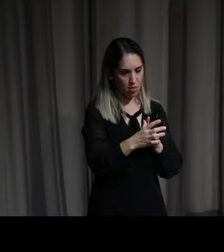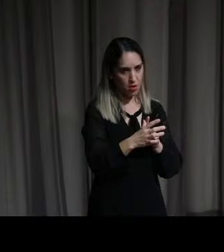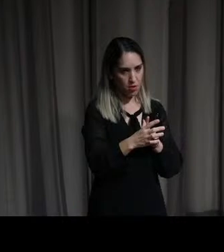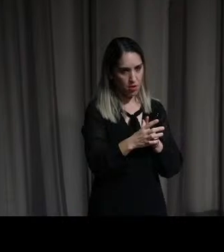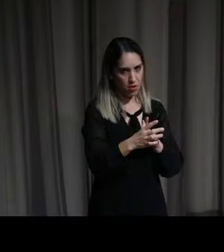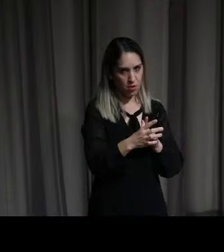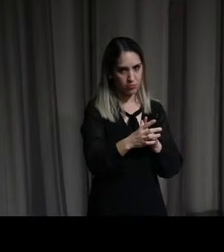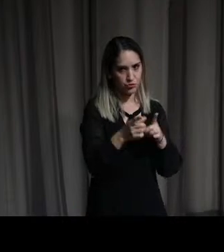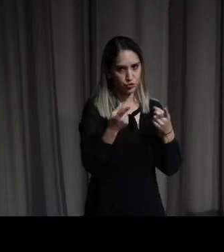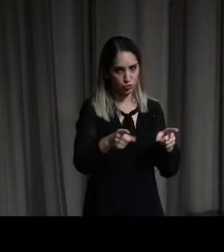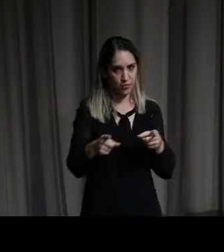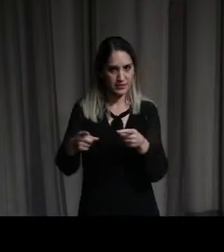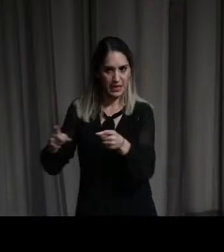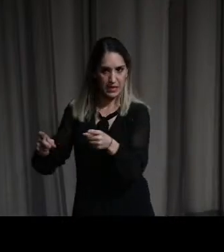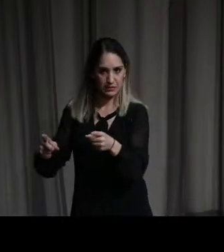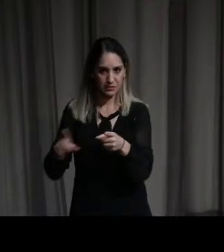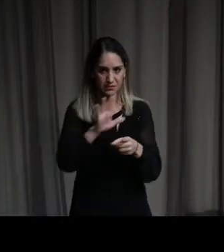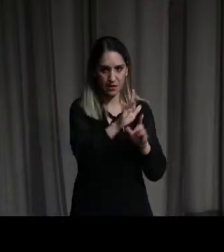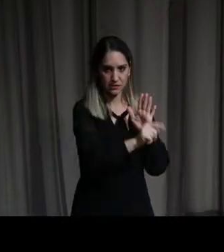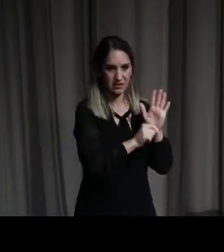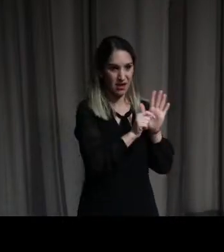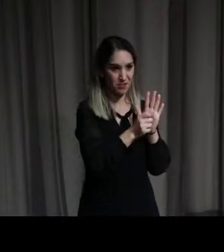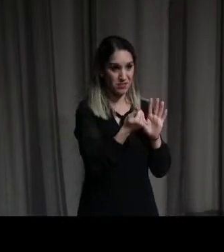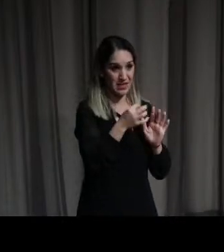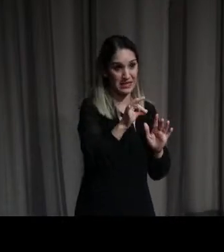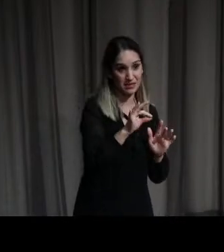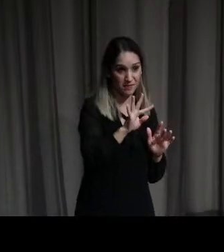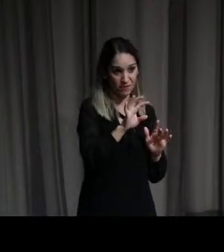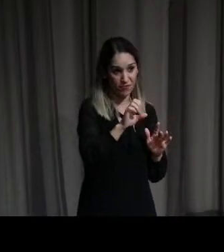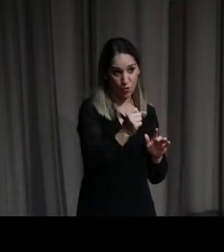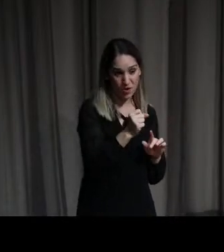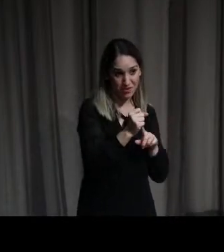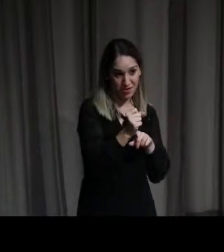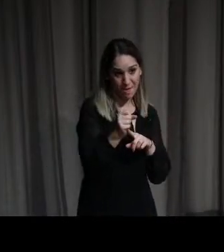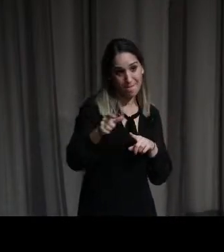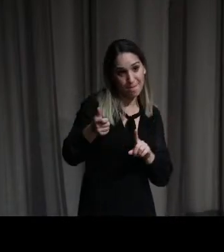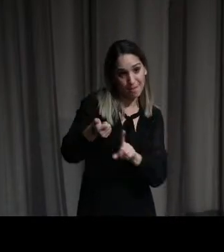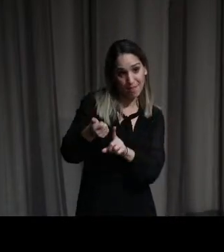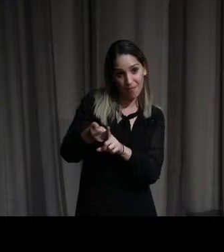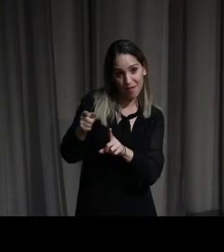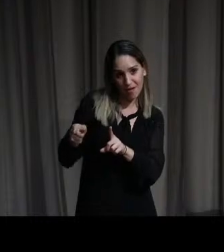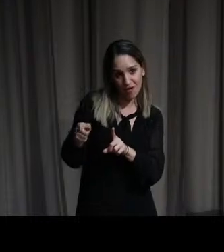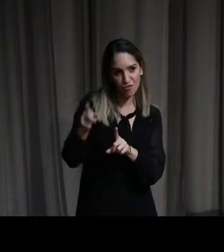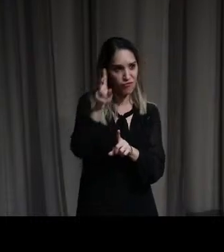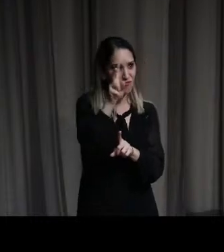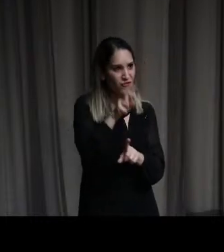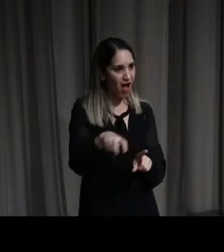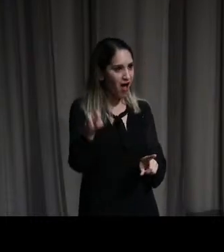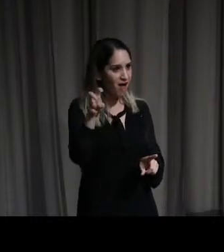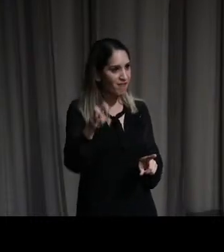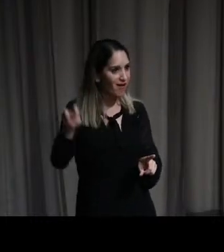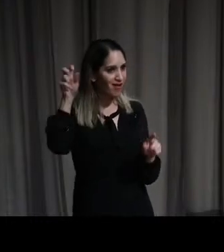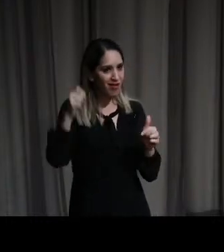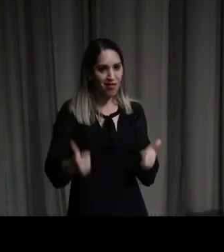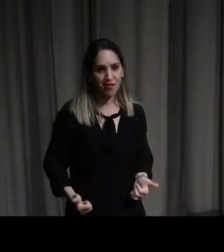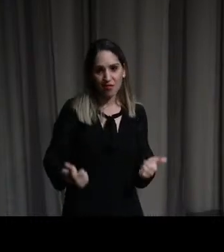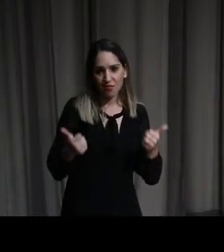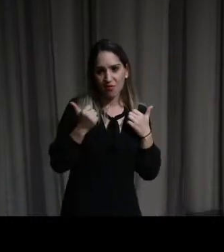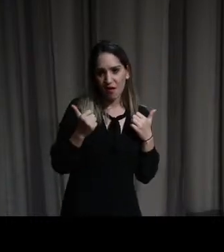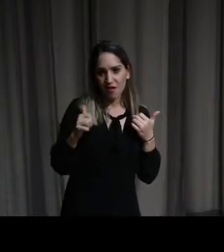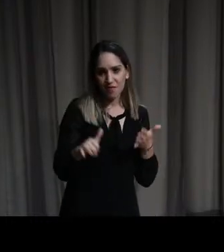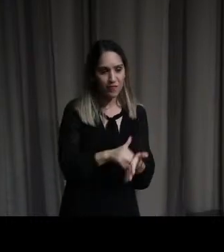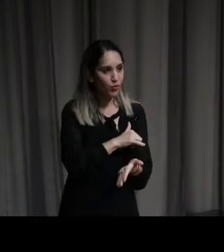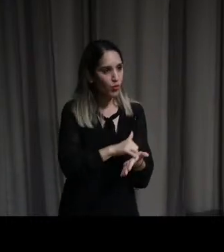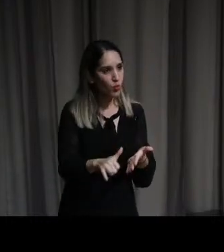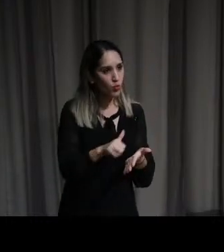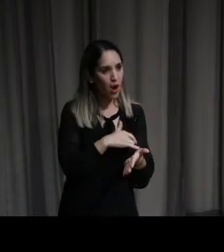circumstances. In the 40s, Mariano was extensively traveling and living in New York. He